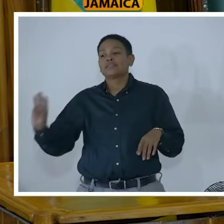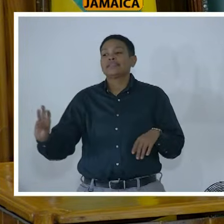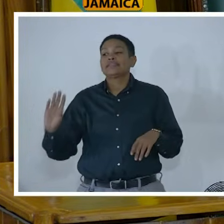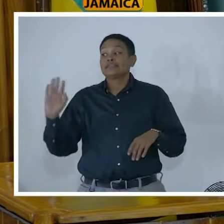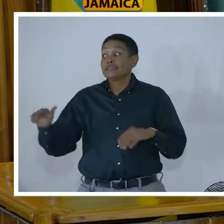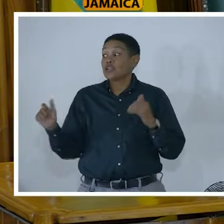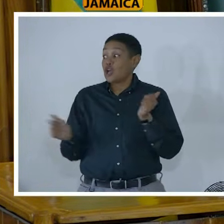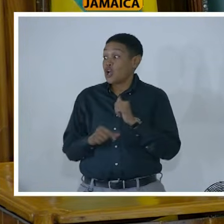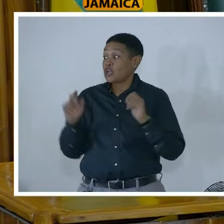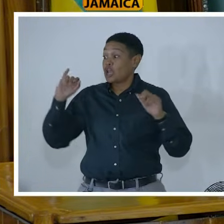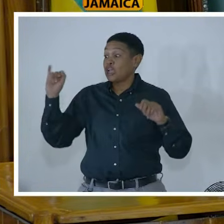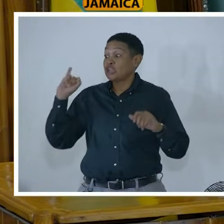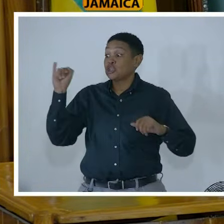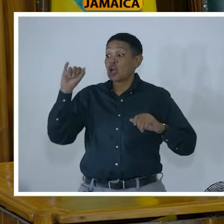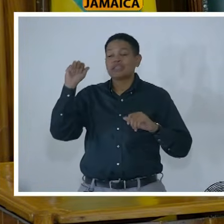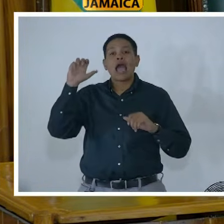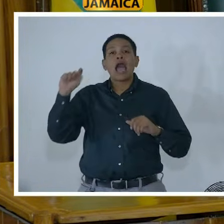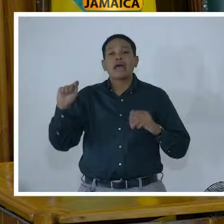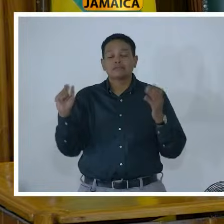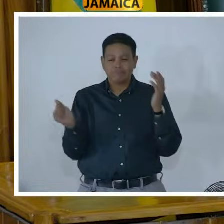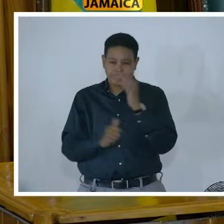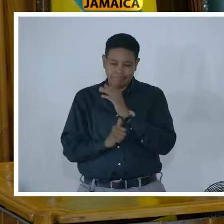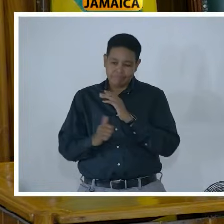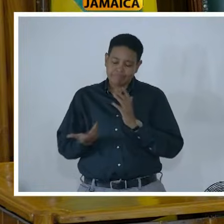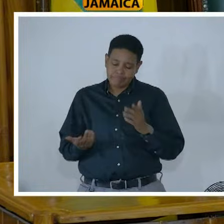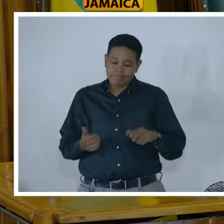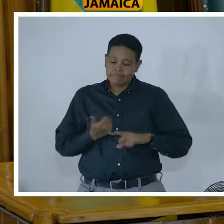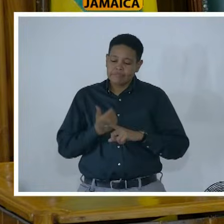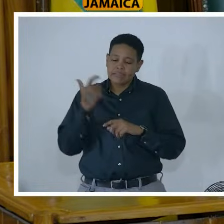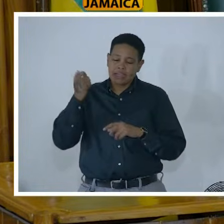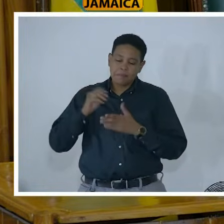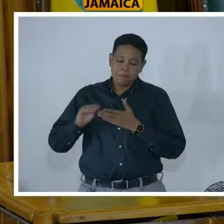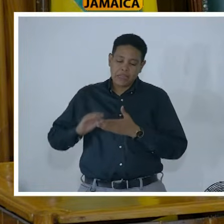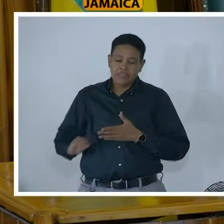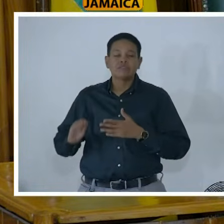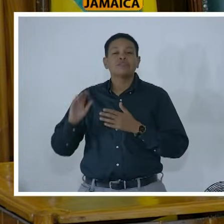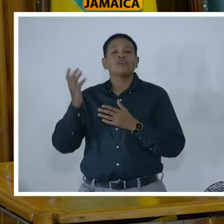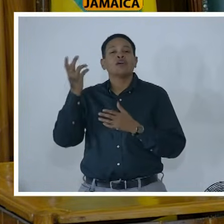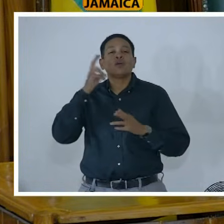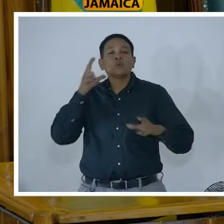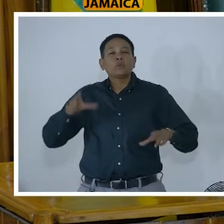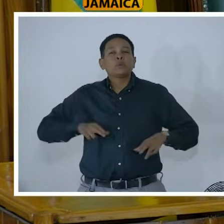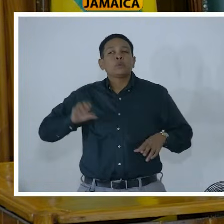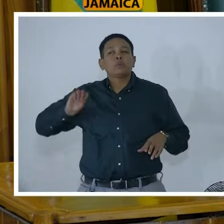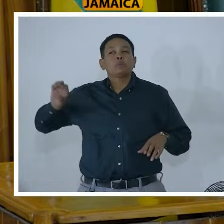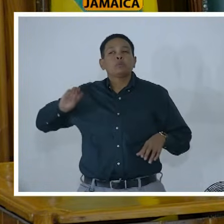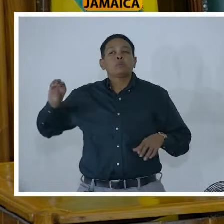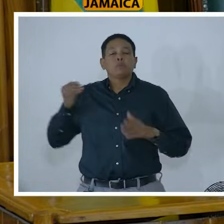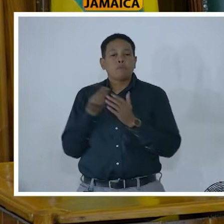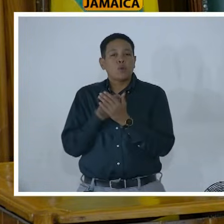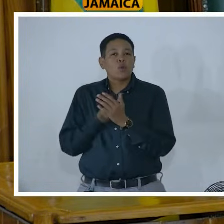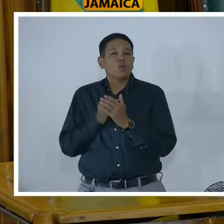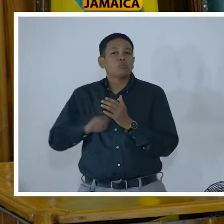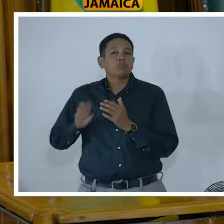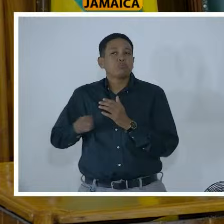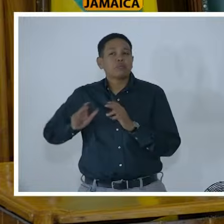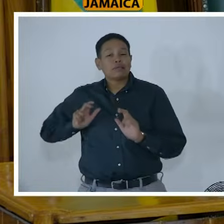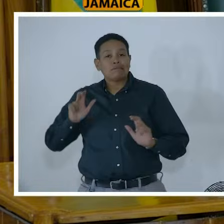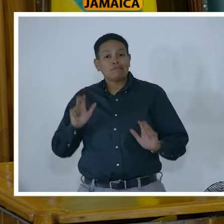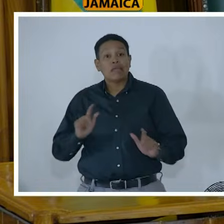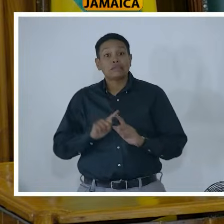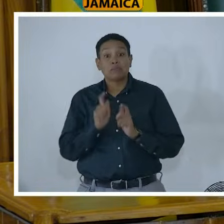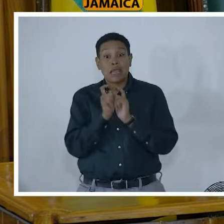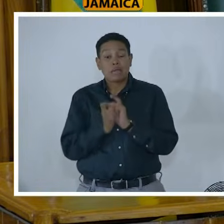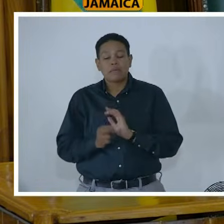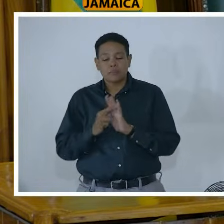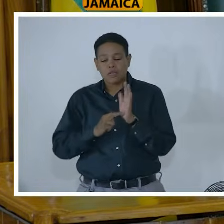2026 under the Insurance Act, the Pension Superannuation Funds and Retirement Schemes Investment